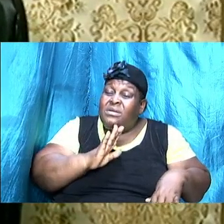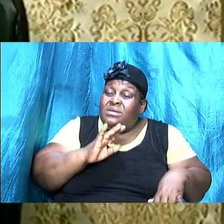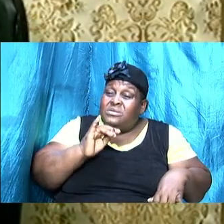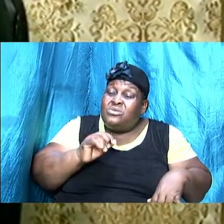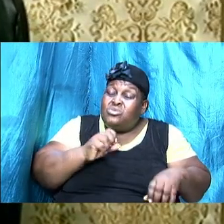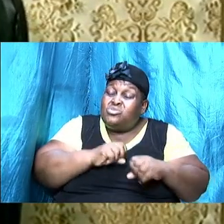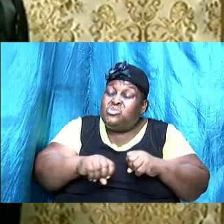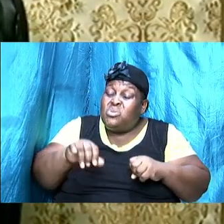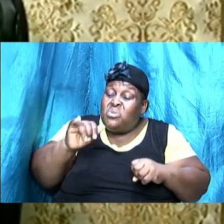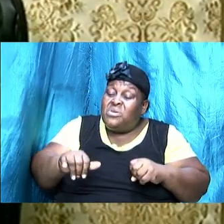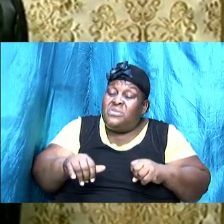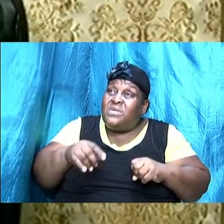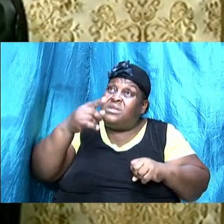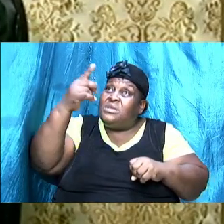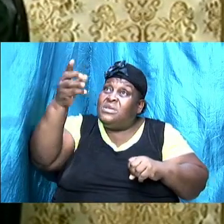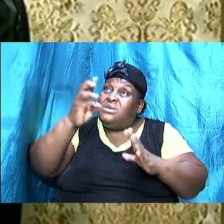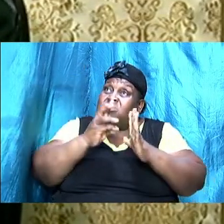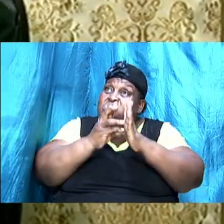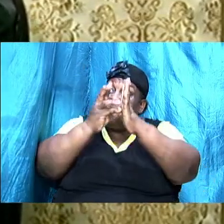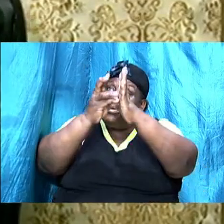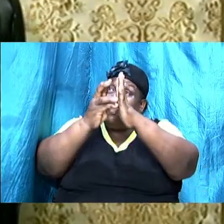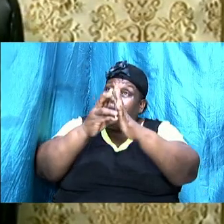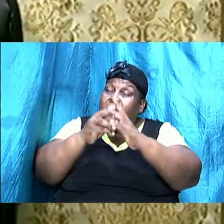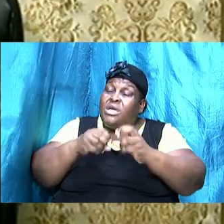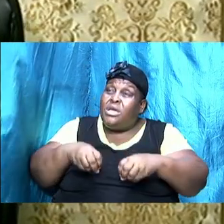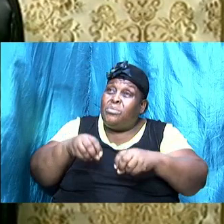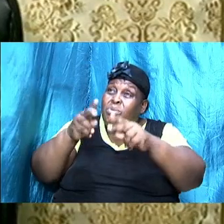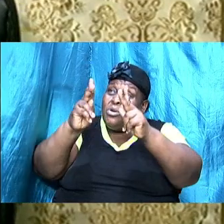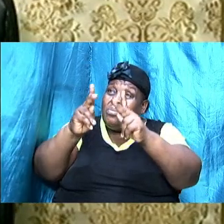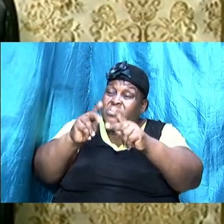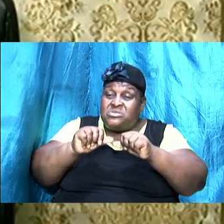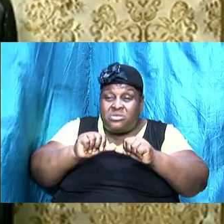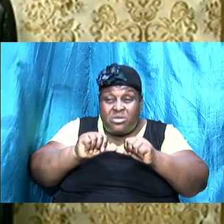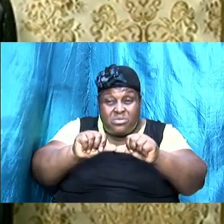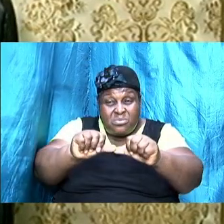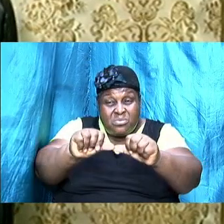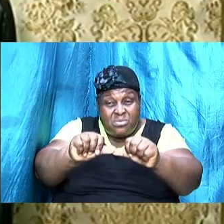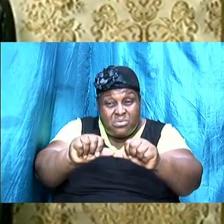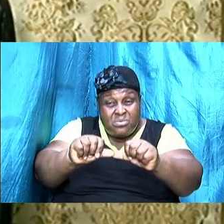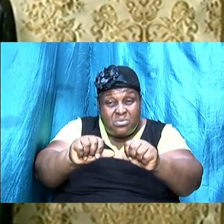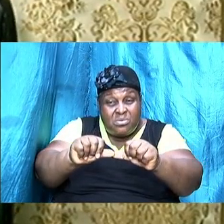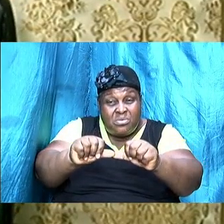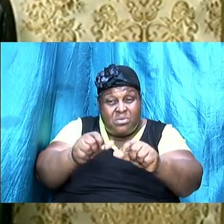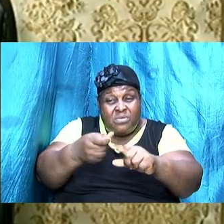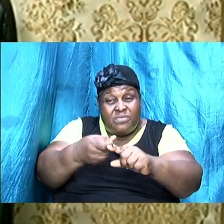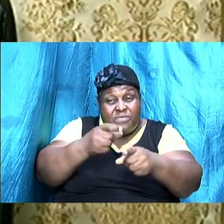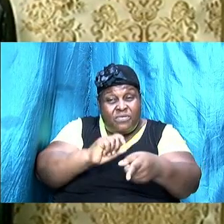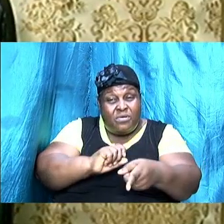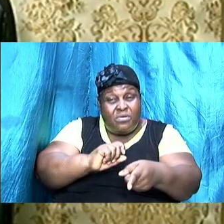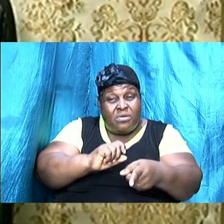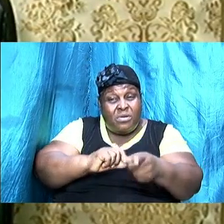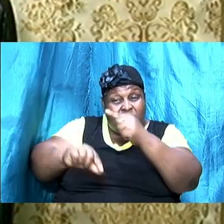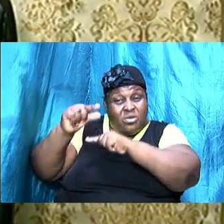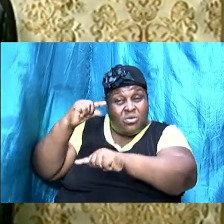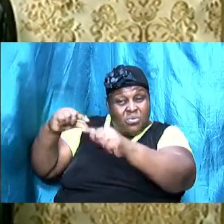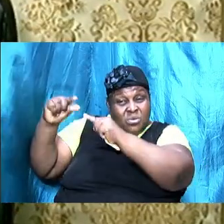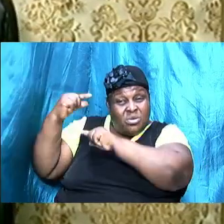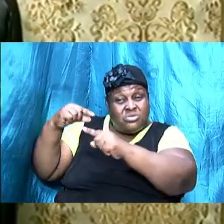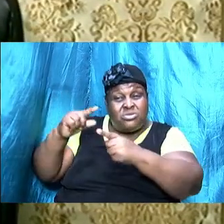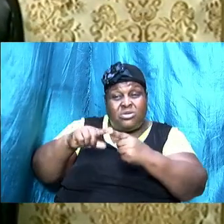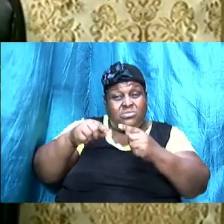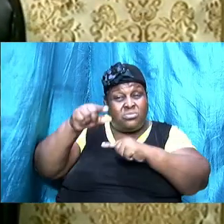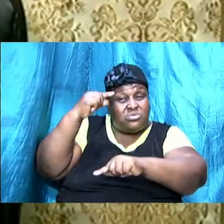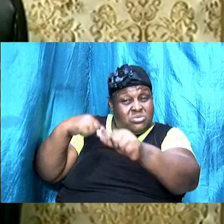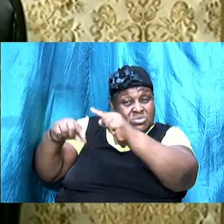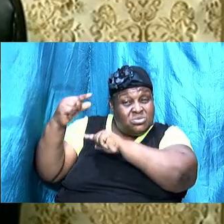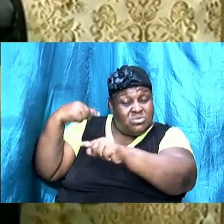purpose and his will can continue from generation to generation. So you